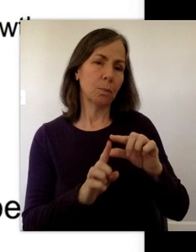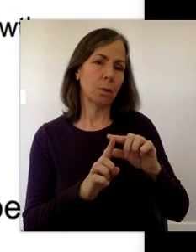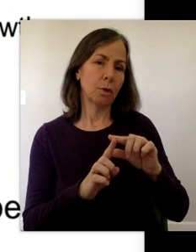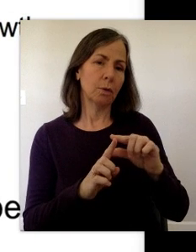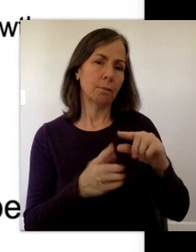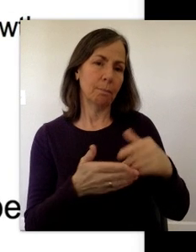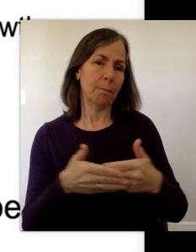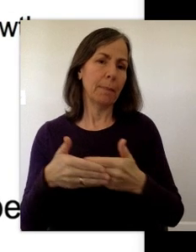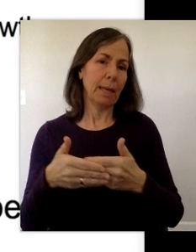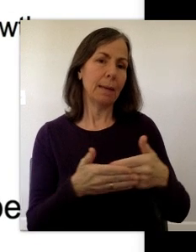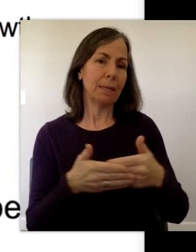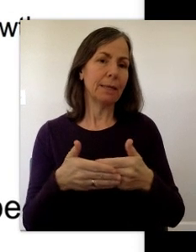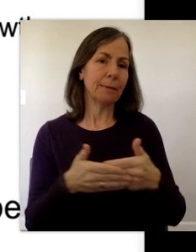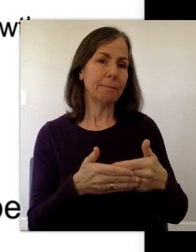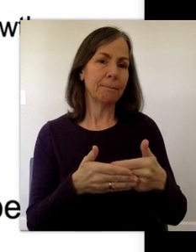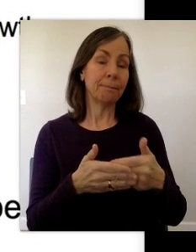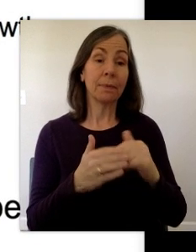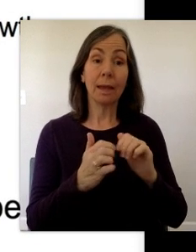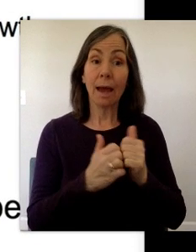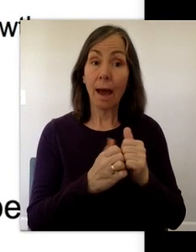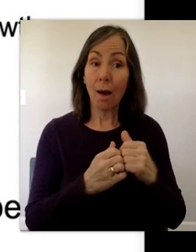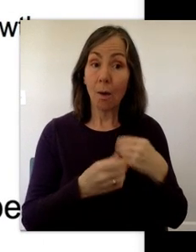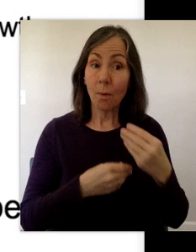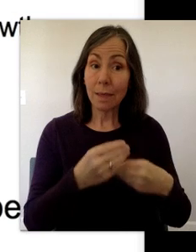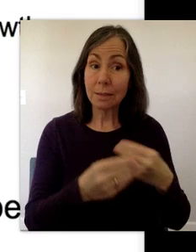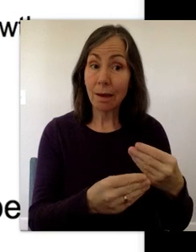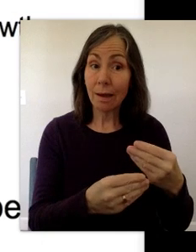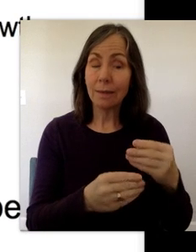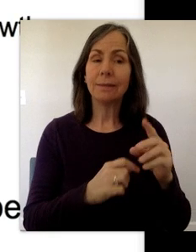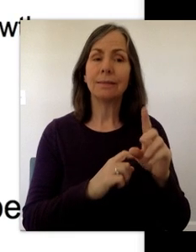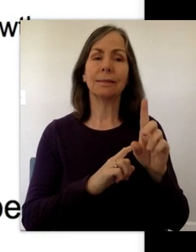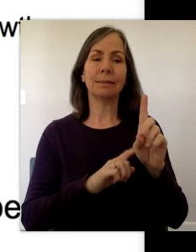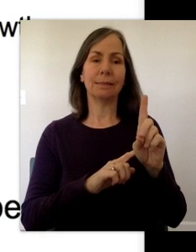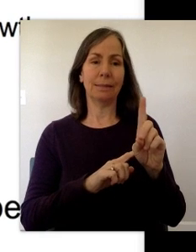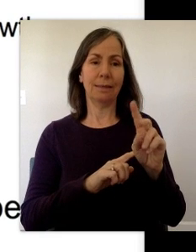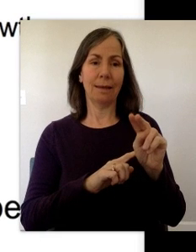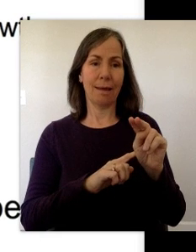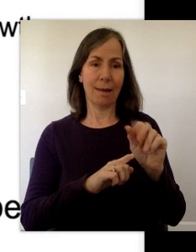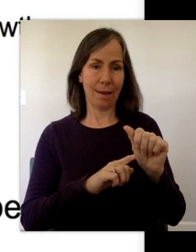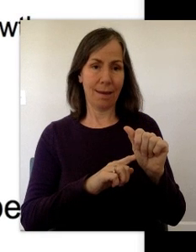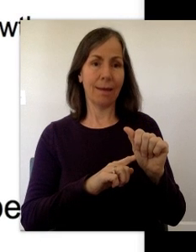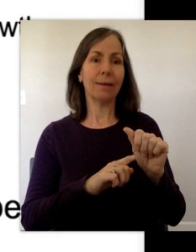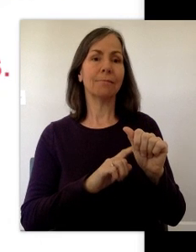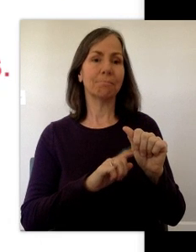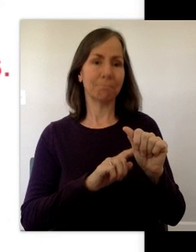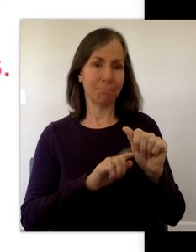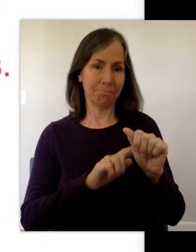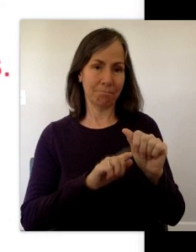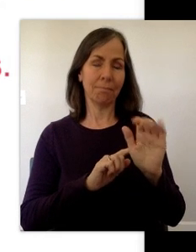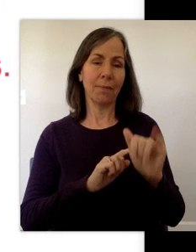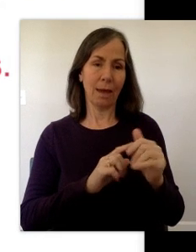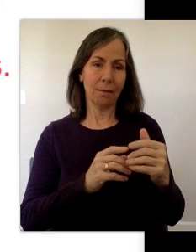How? With their DNA. Their DNA gets passed down to the next generation.